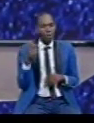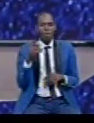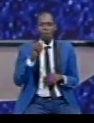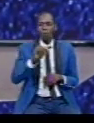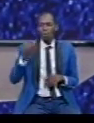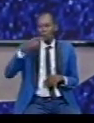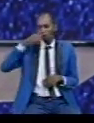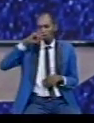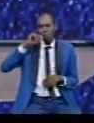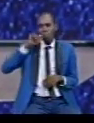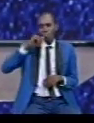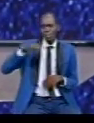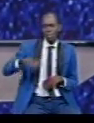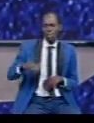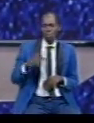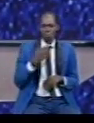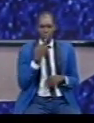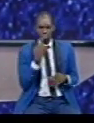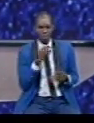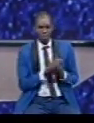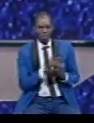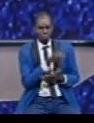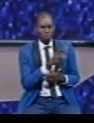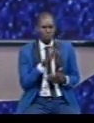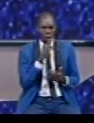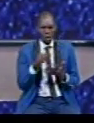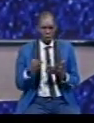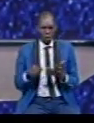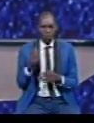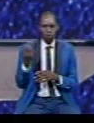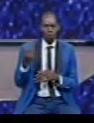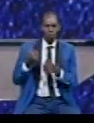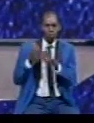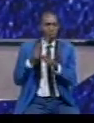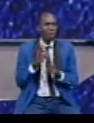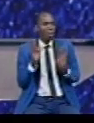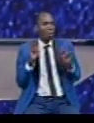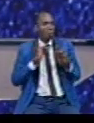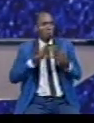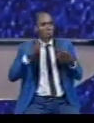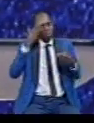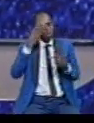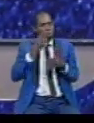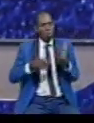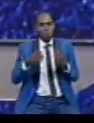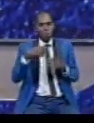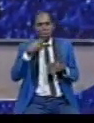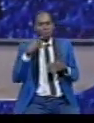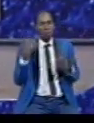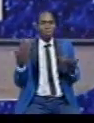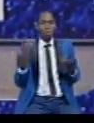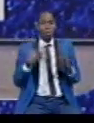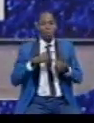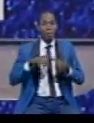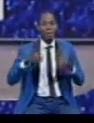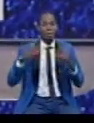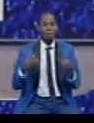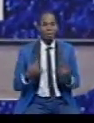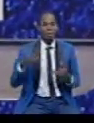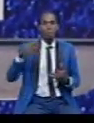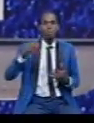one of them. And he said, no, I don't know what you are talking about. But now, saved,